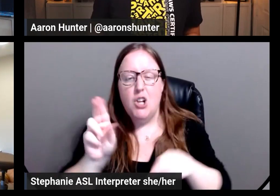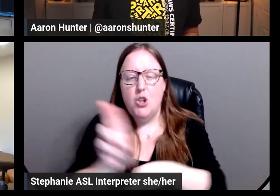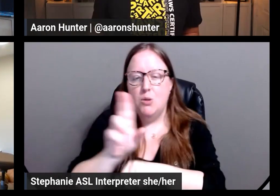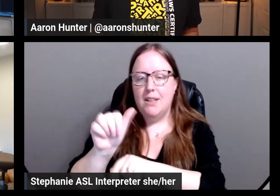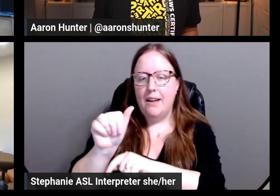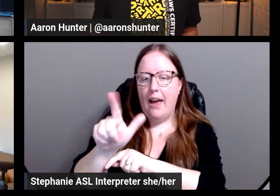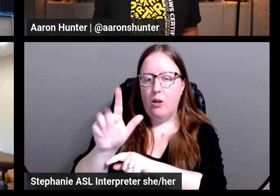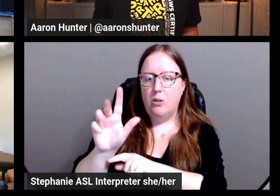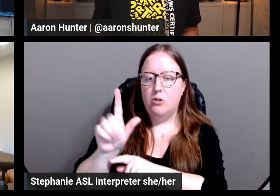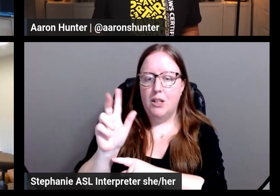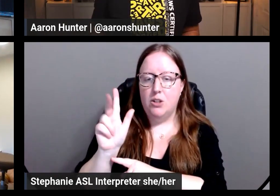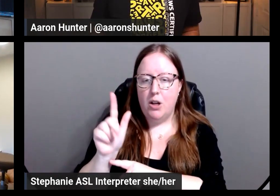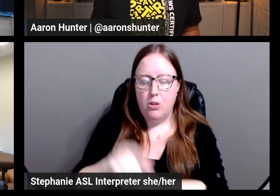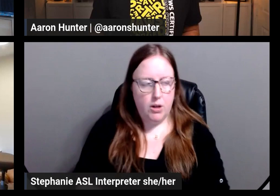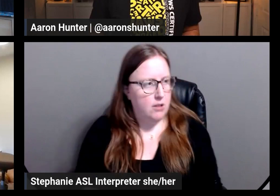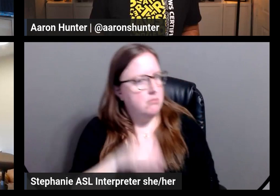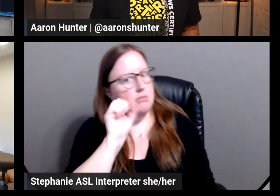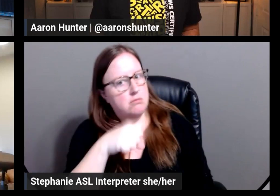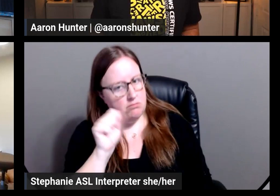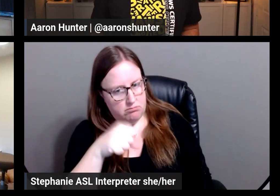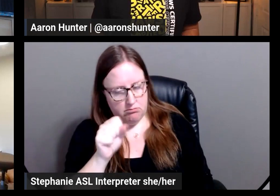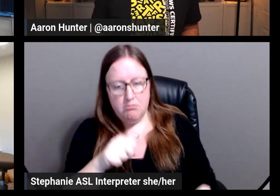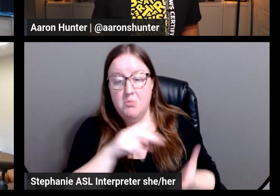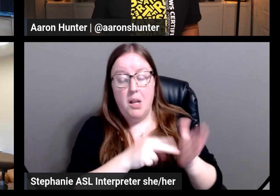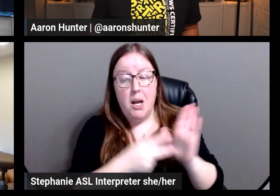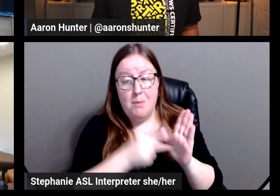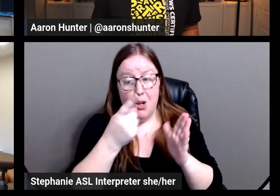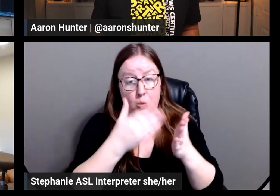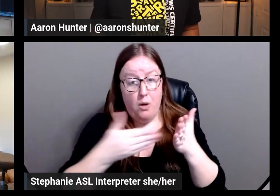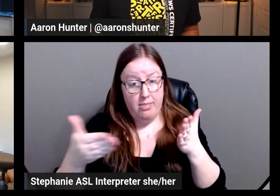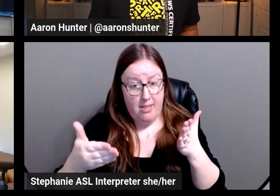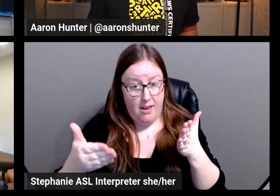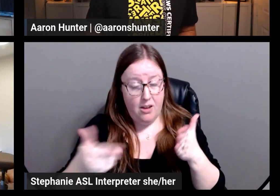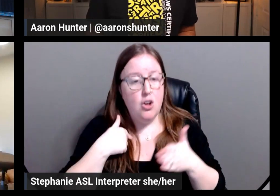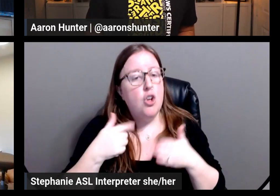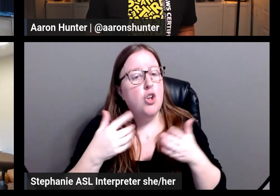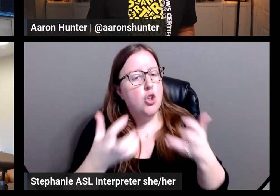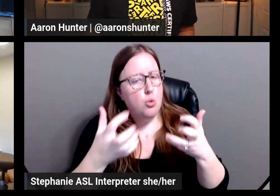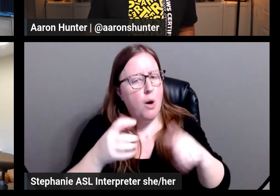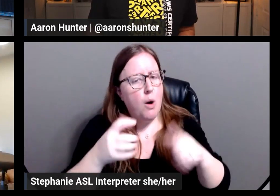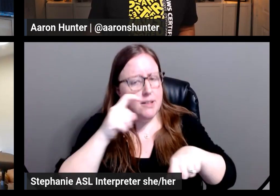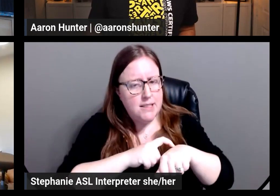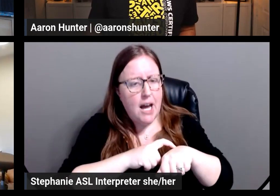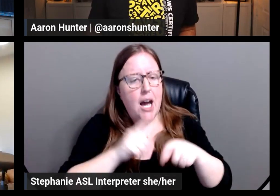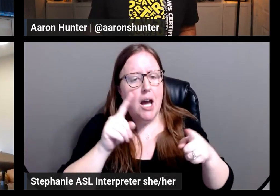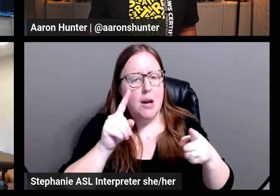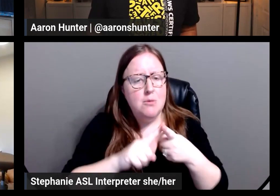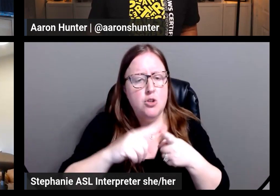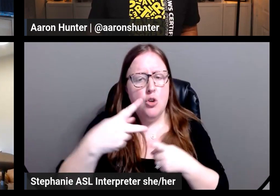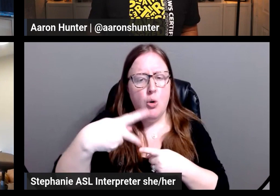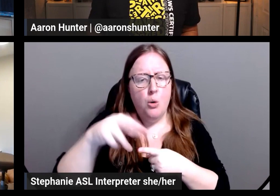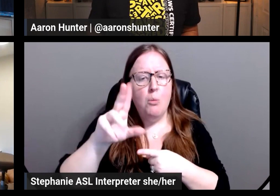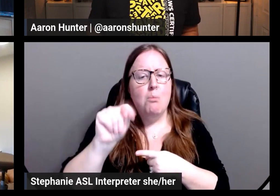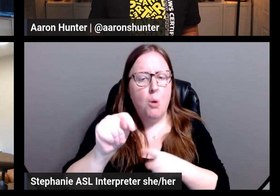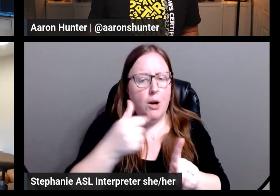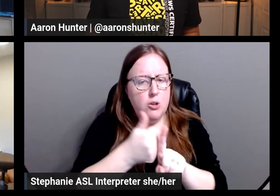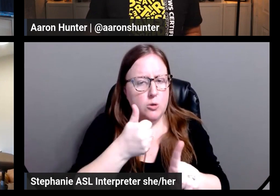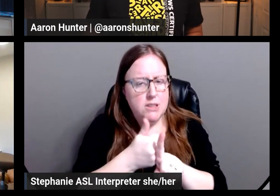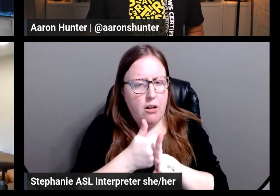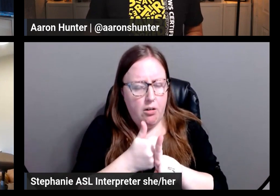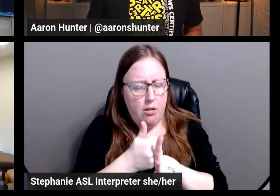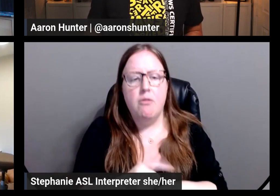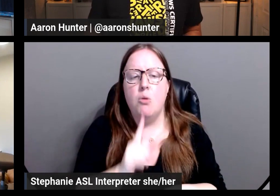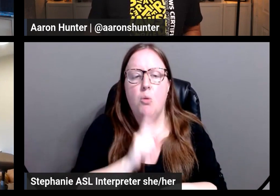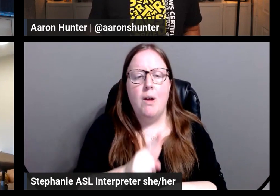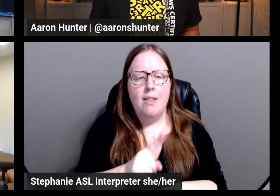AL23? Yeah, so I mean, one of the things, you'll definitely want to spend time porting your software to it, right? It's definitely